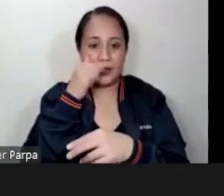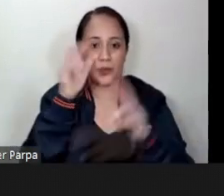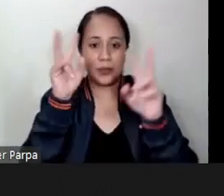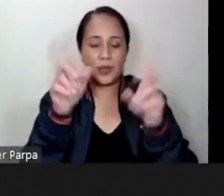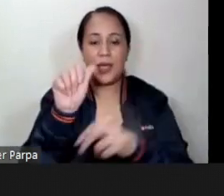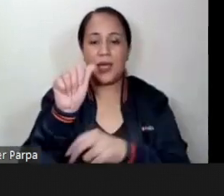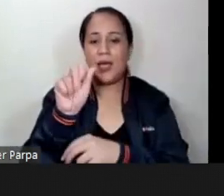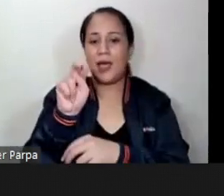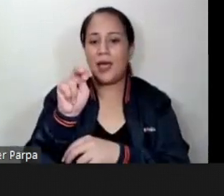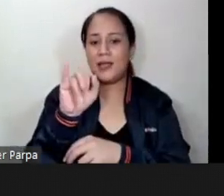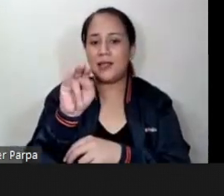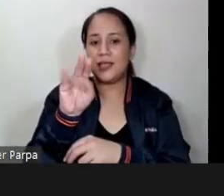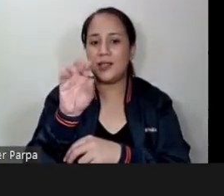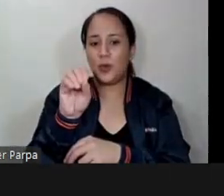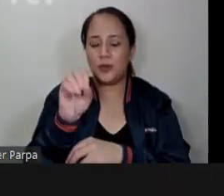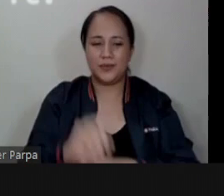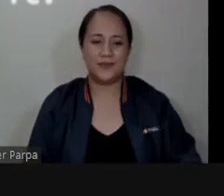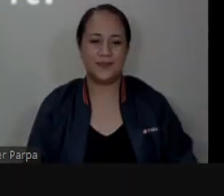Anino.